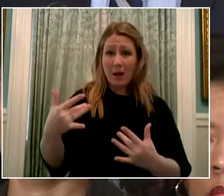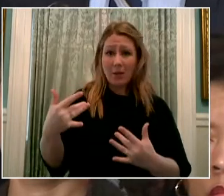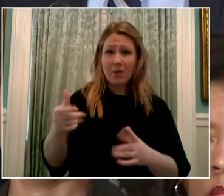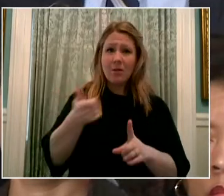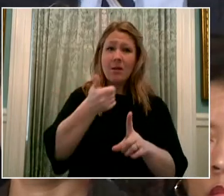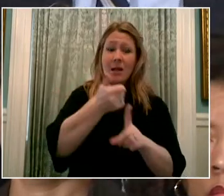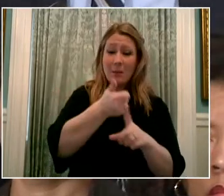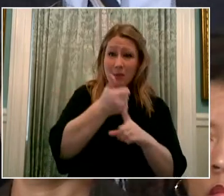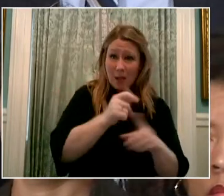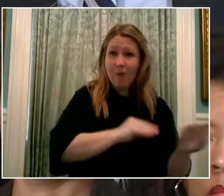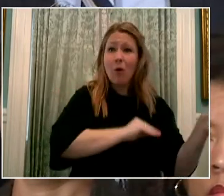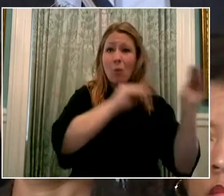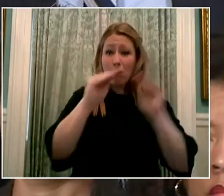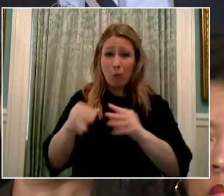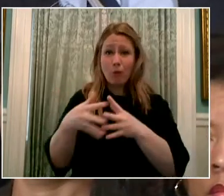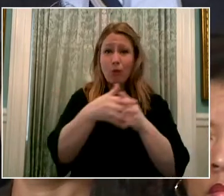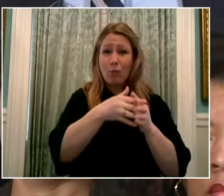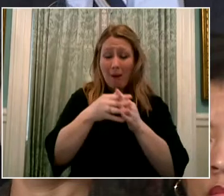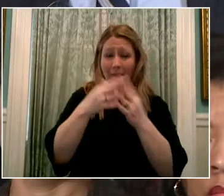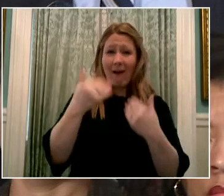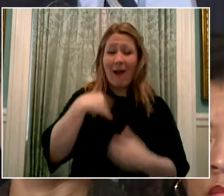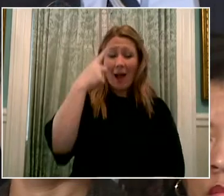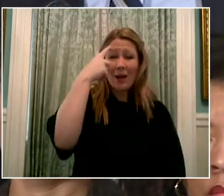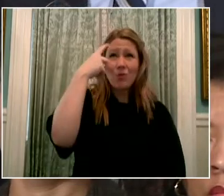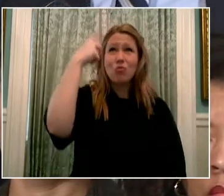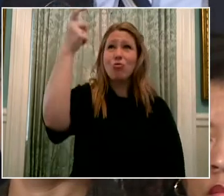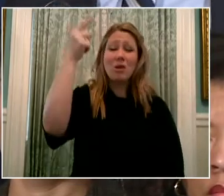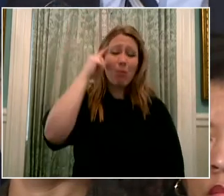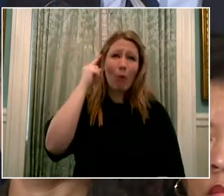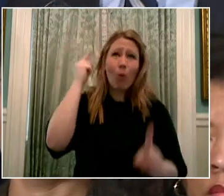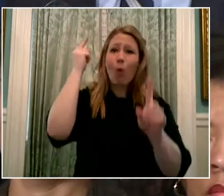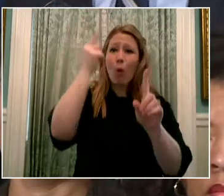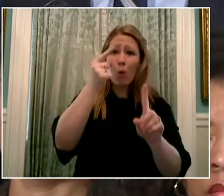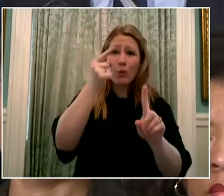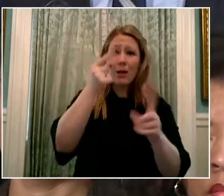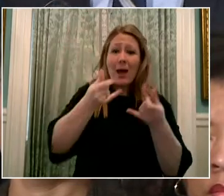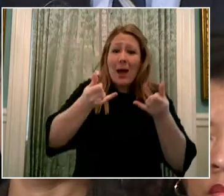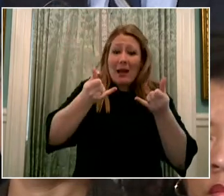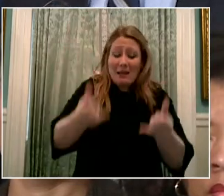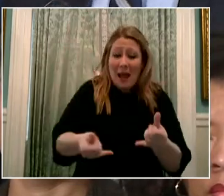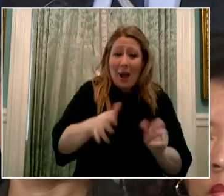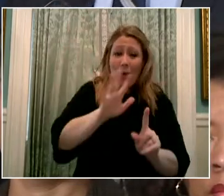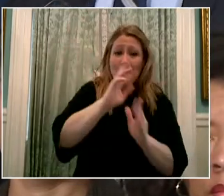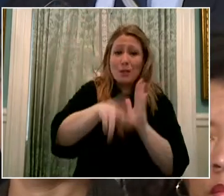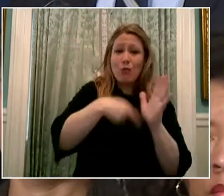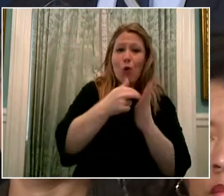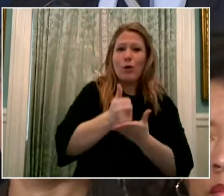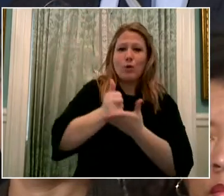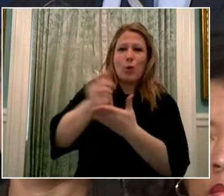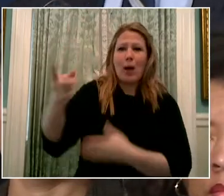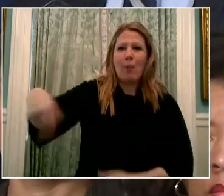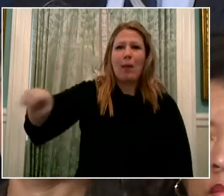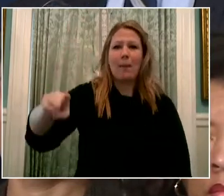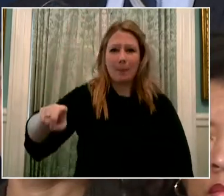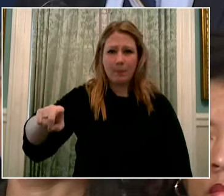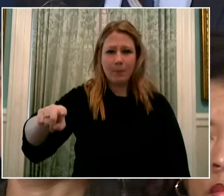those who come here to give them the services they need. We know the story, we know the narrative, but this is the